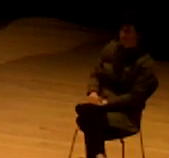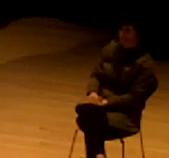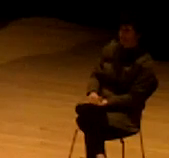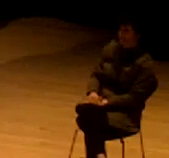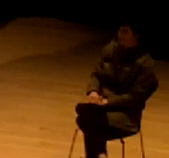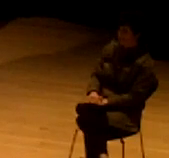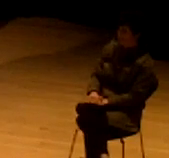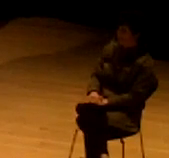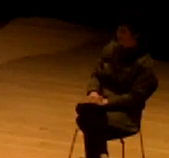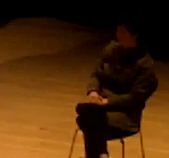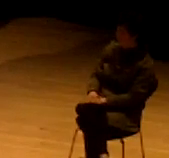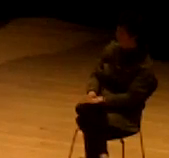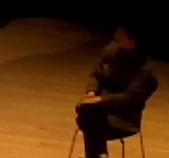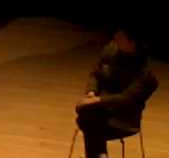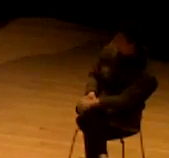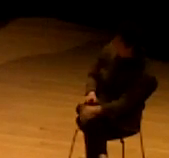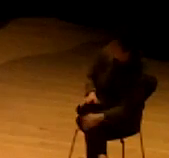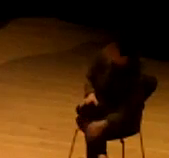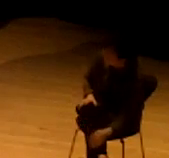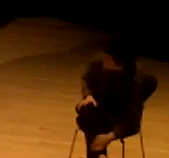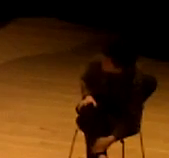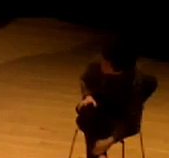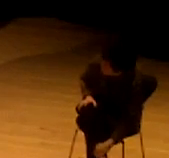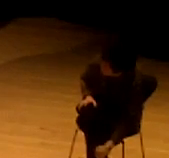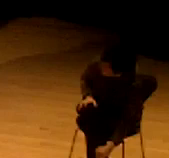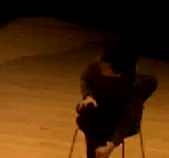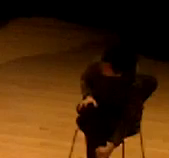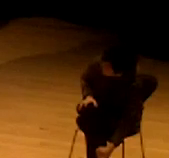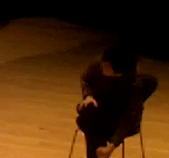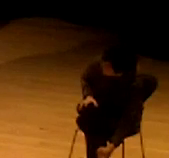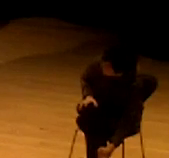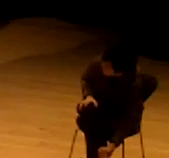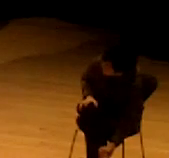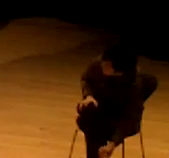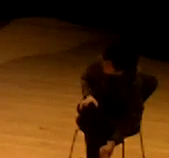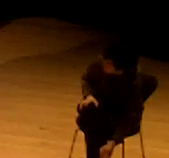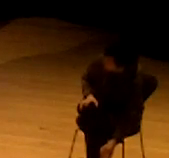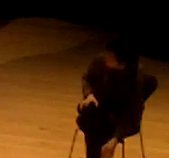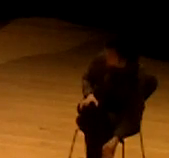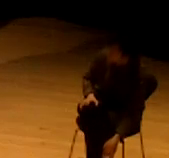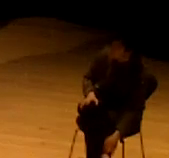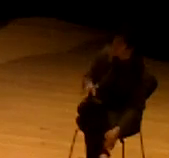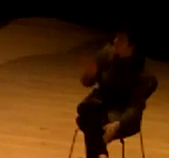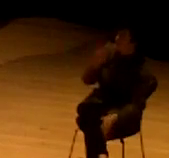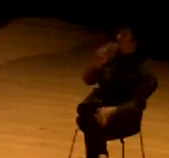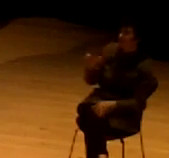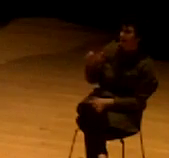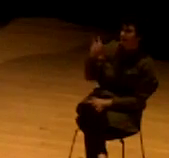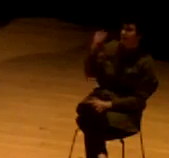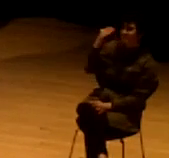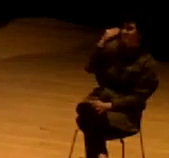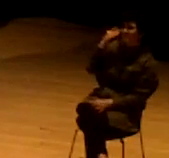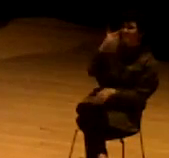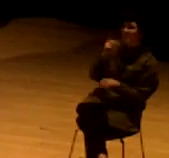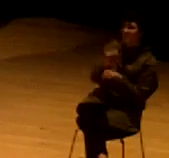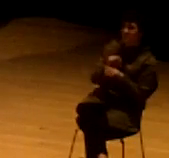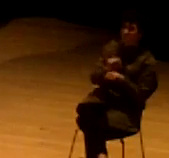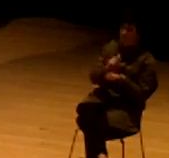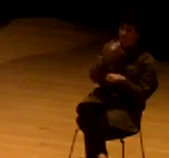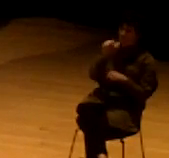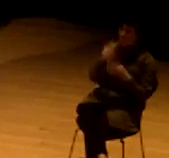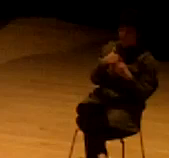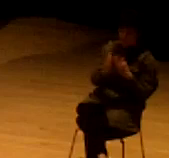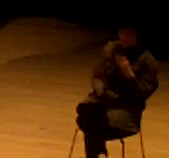elsewhere? I think one funneled into the other. I mean, the work didn't end, you know, even when we went into rehearsal. I mean, we did have to